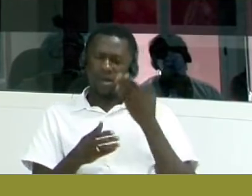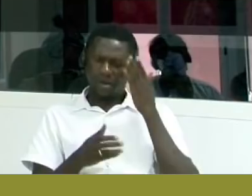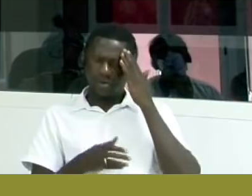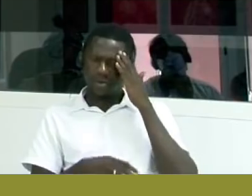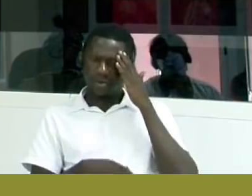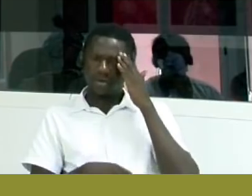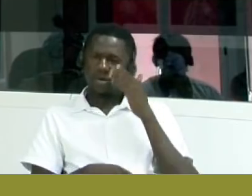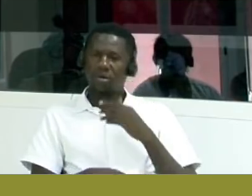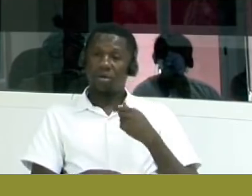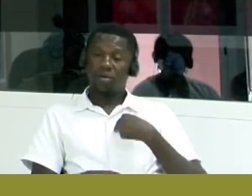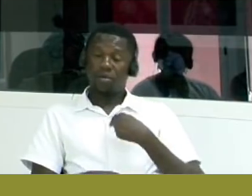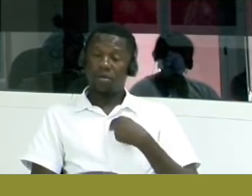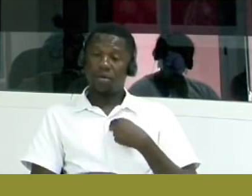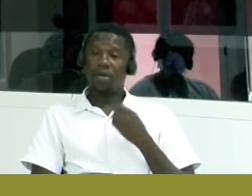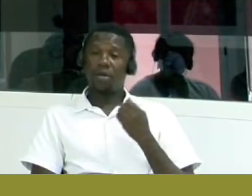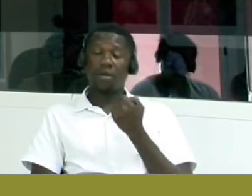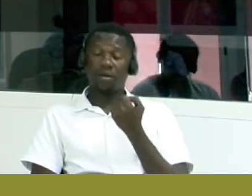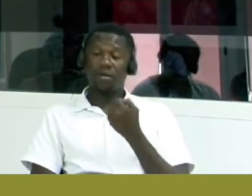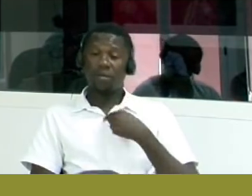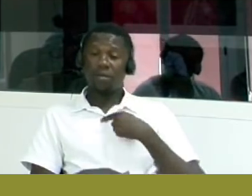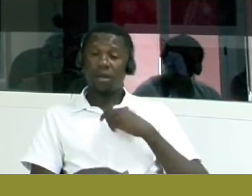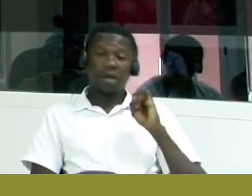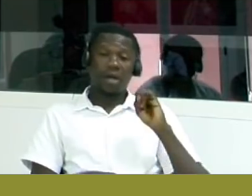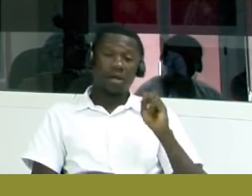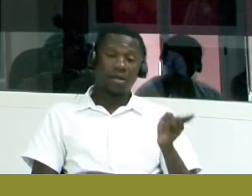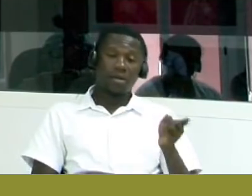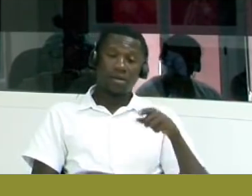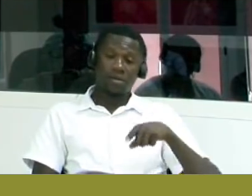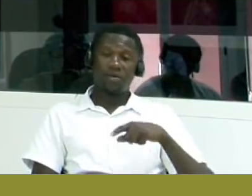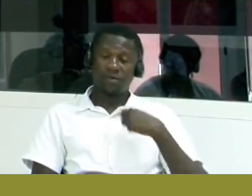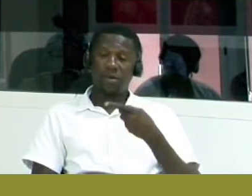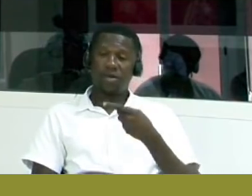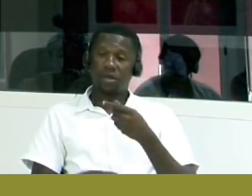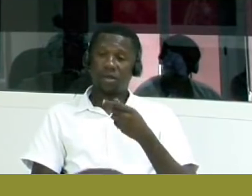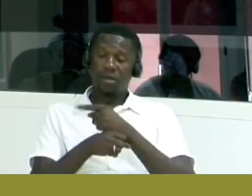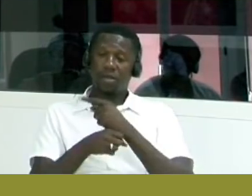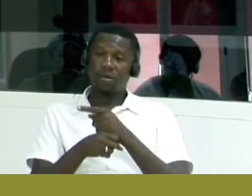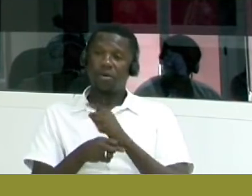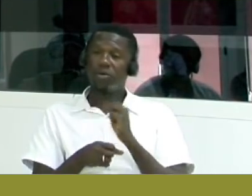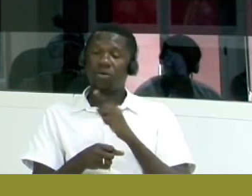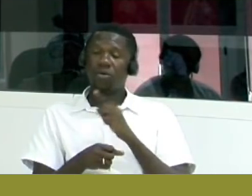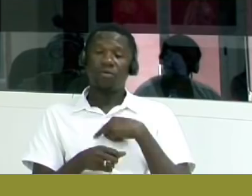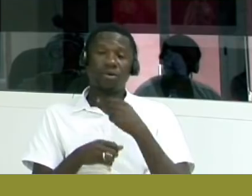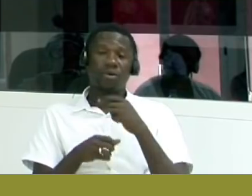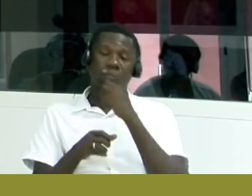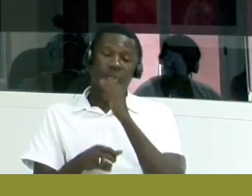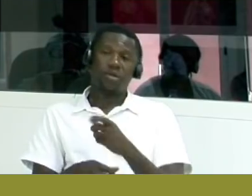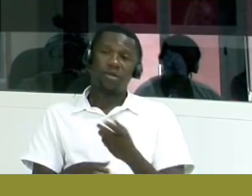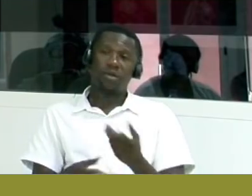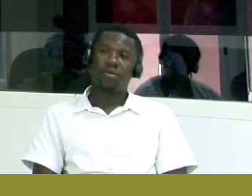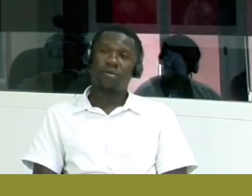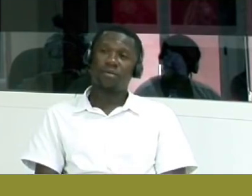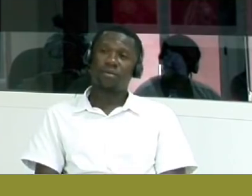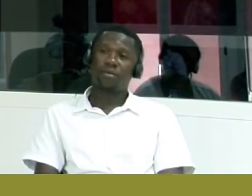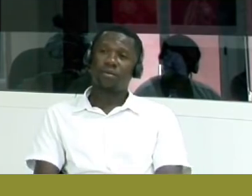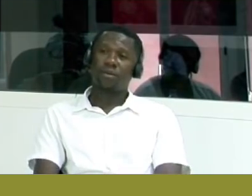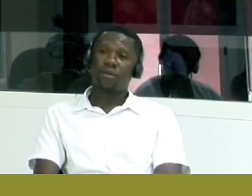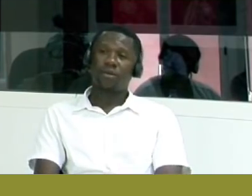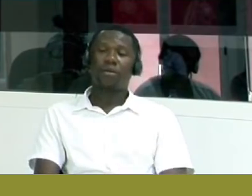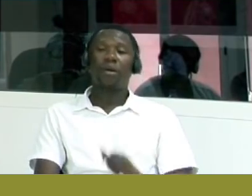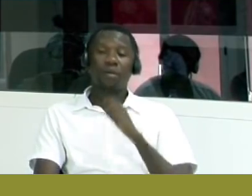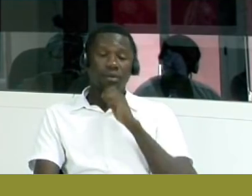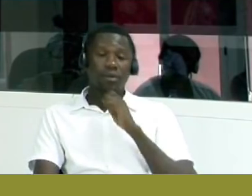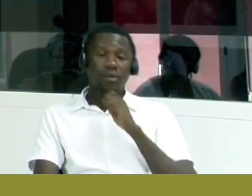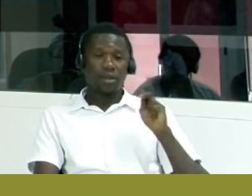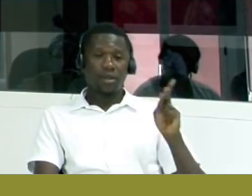it's because I was IGP for the Gambia, not for one particular somebody. But Mr. King, that is very well. That is very well